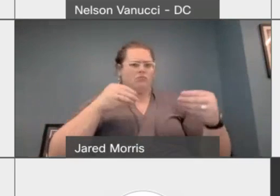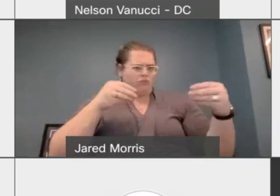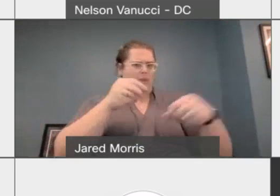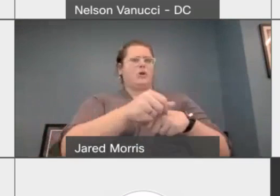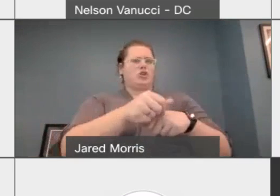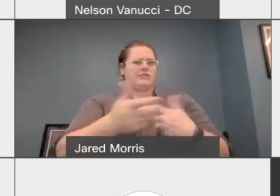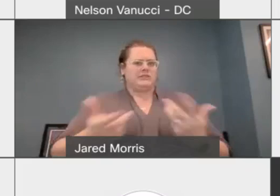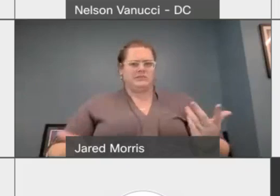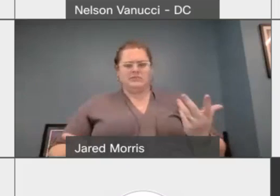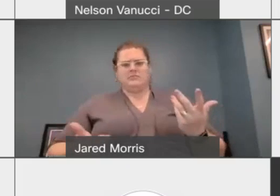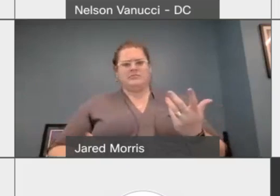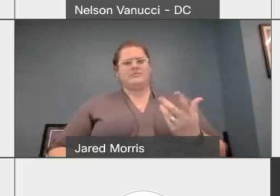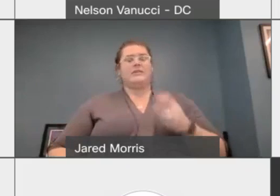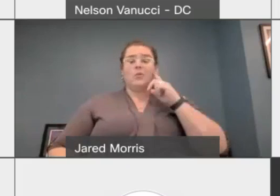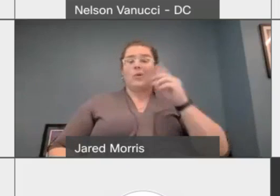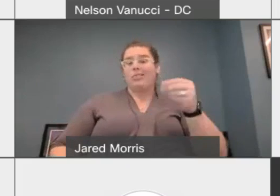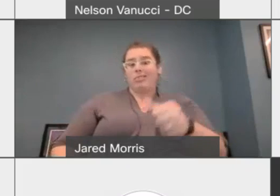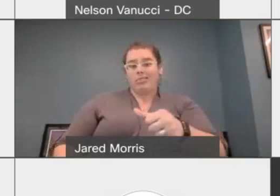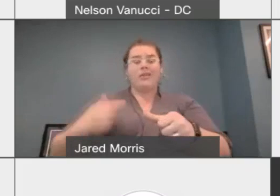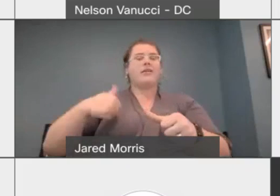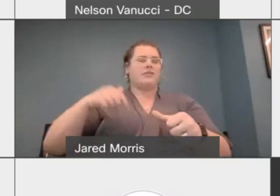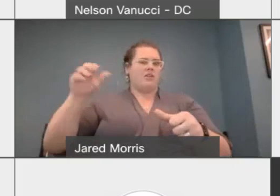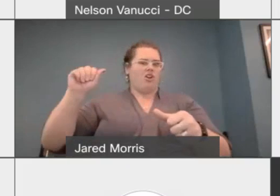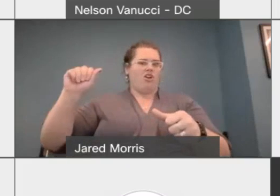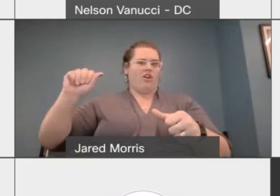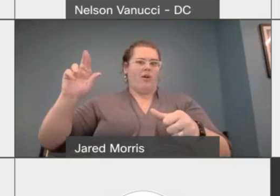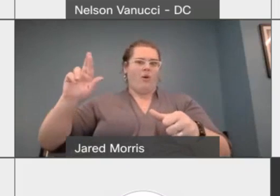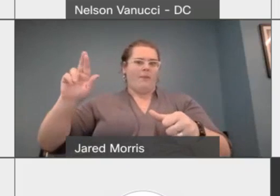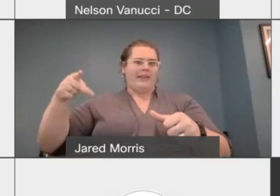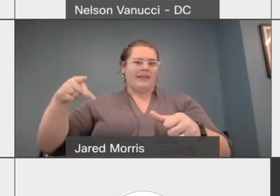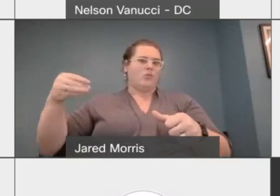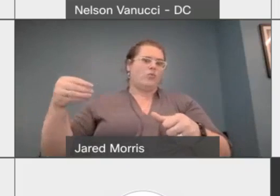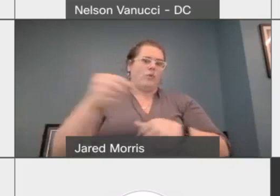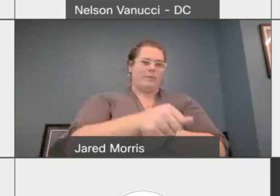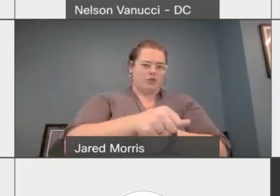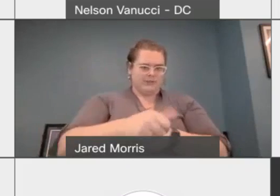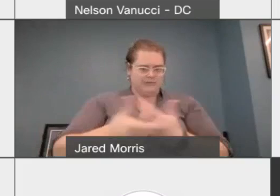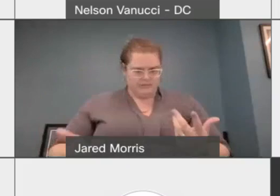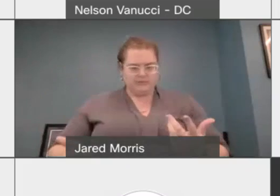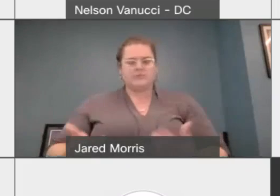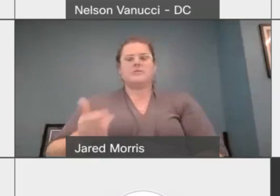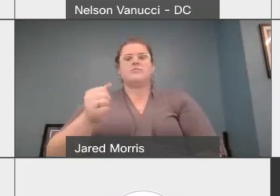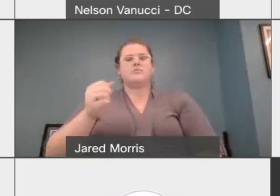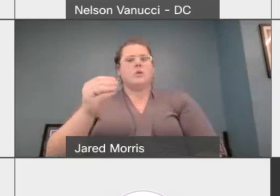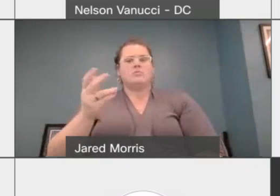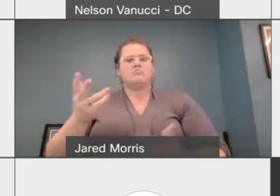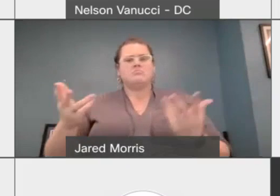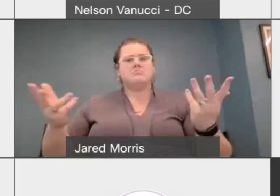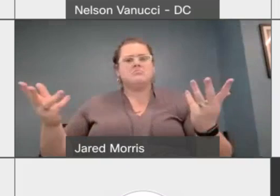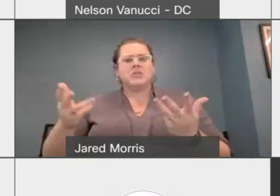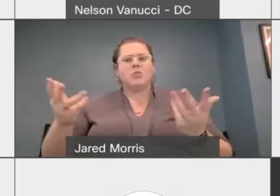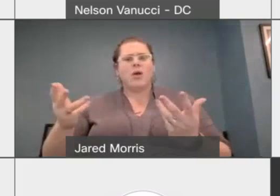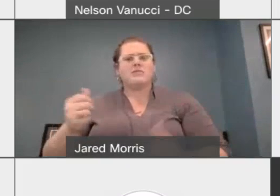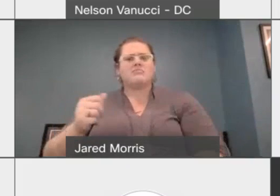per DSP allocation? That is formally has not been finalized